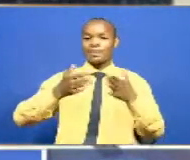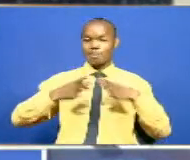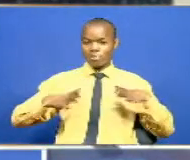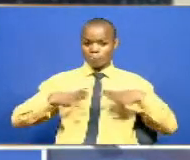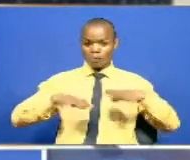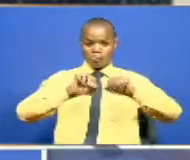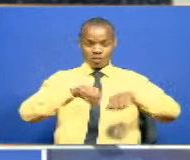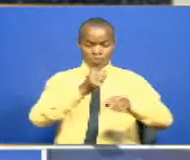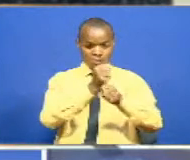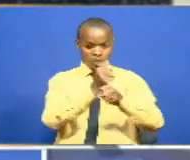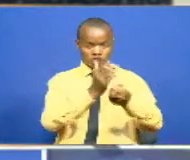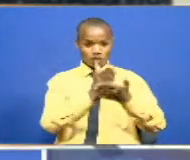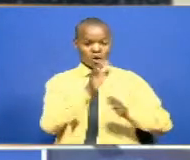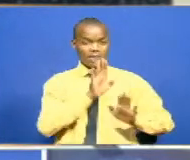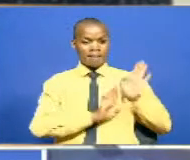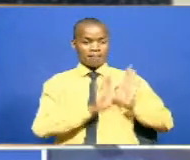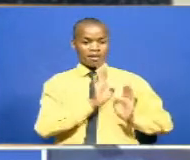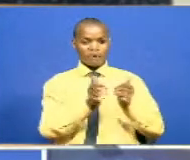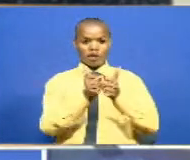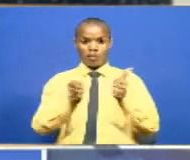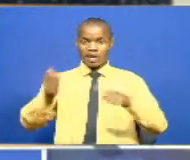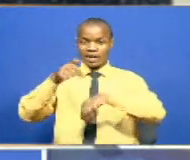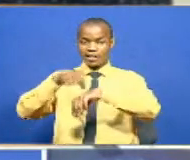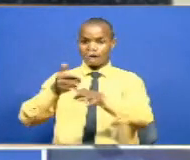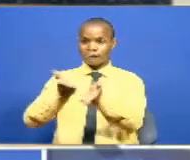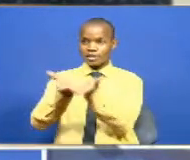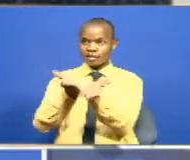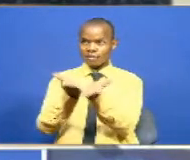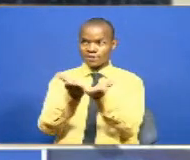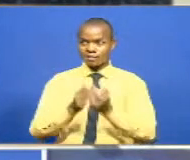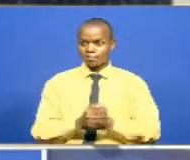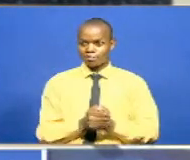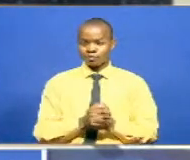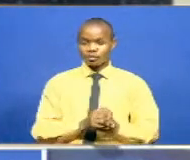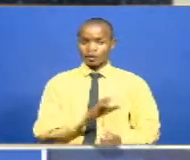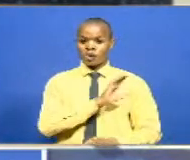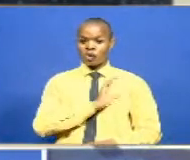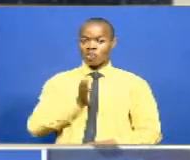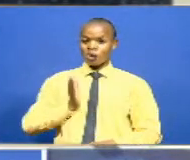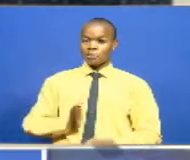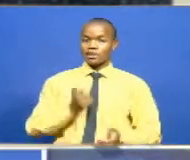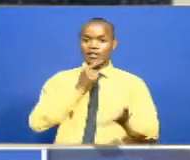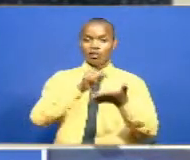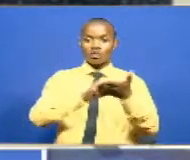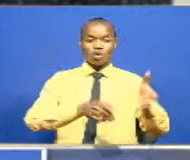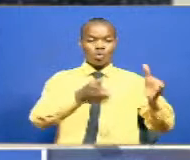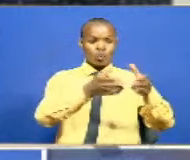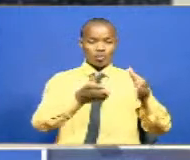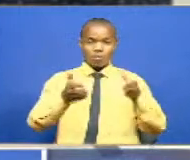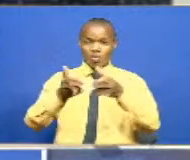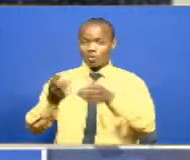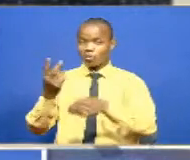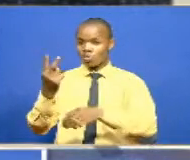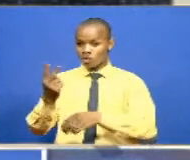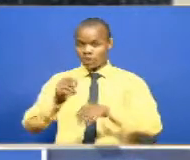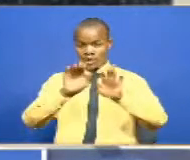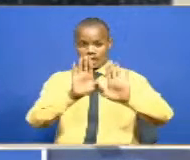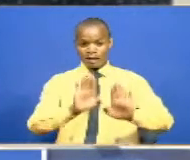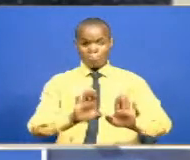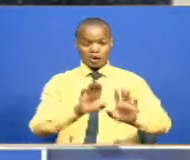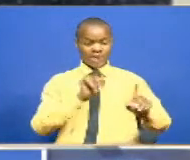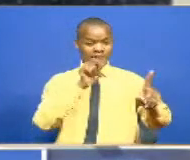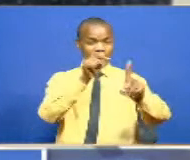maadili wanapotekeleza majukumu yao. Kamishna Mugoi alisema kamati hizo mbili zinapaswa kushirikiana katika kupambana bana na ufisadi